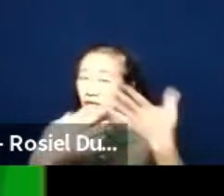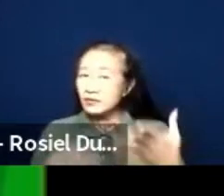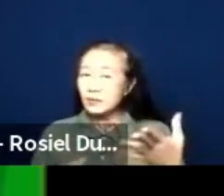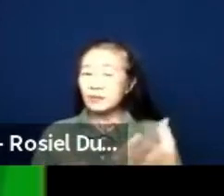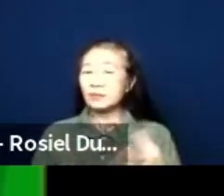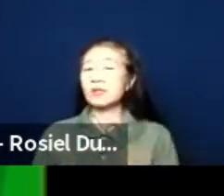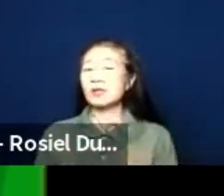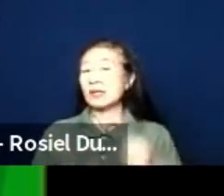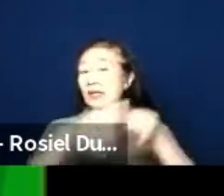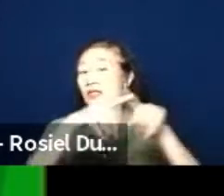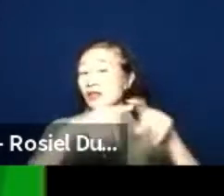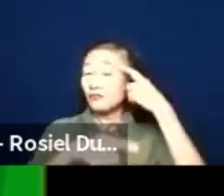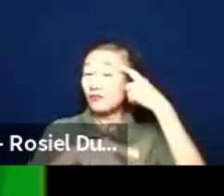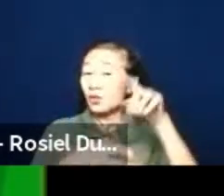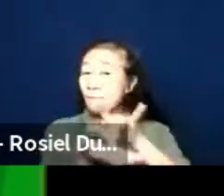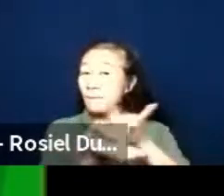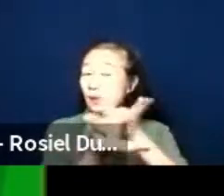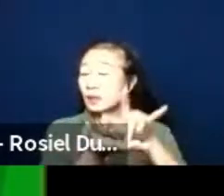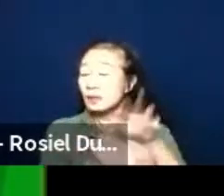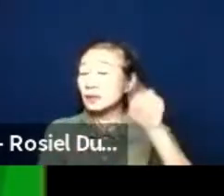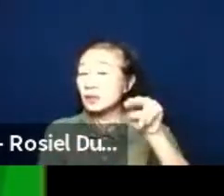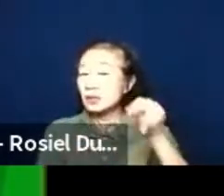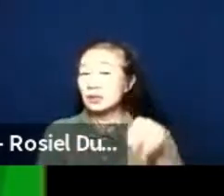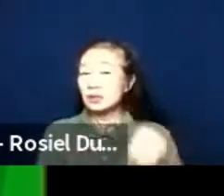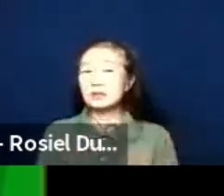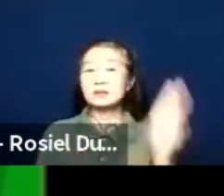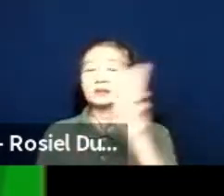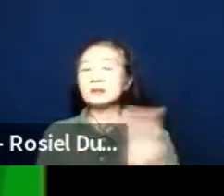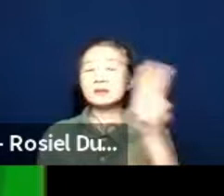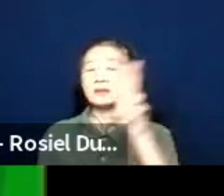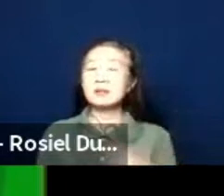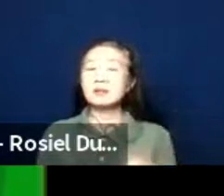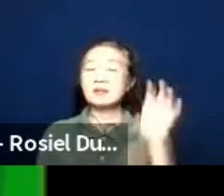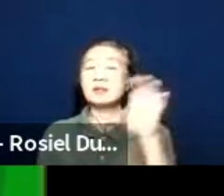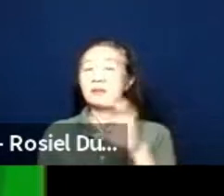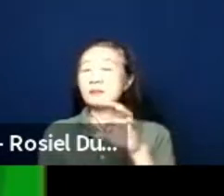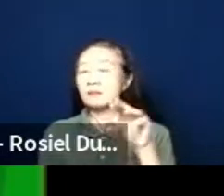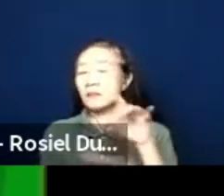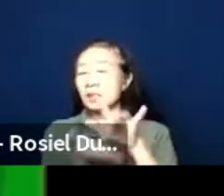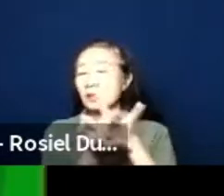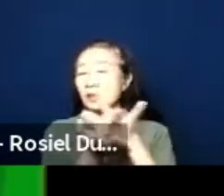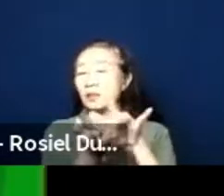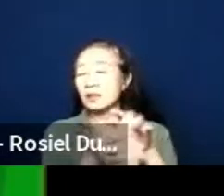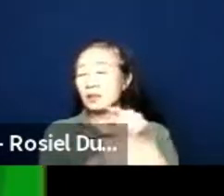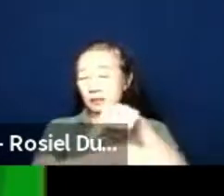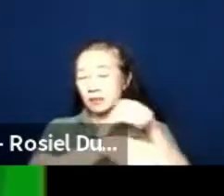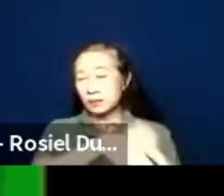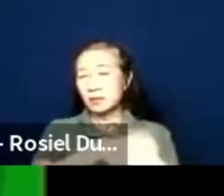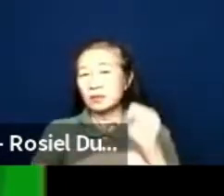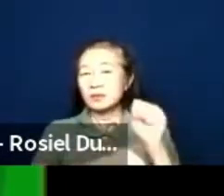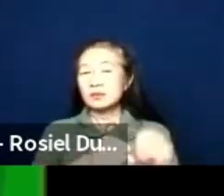equipment. Next, wear medical alert tags or bracelets. Also, add pertinent